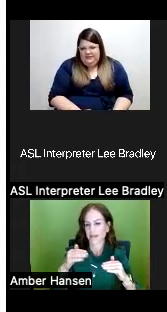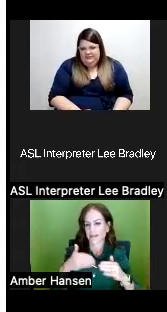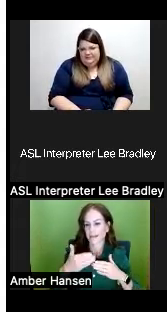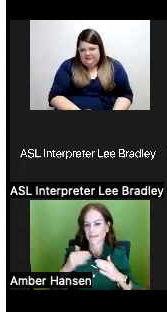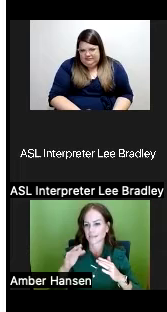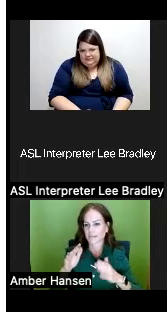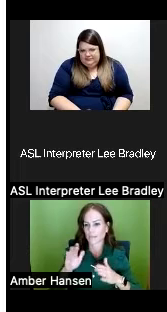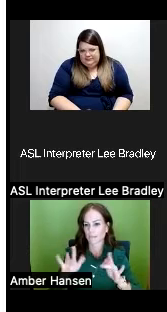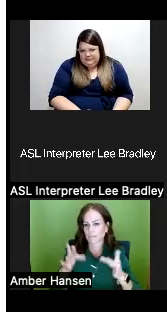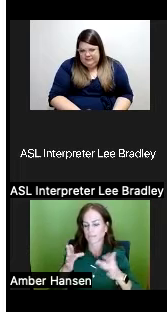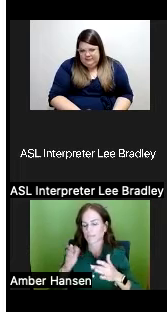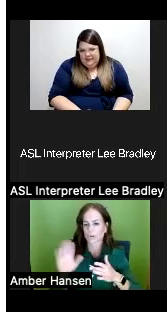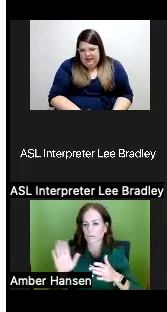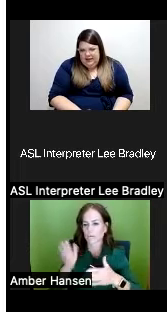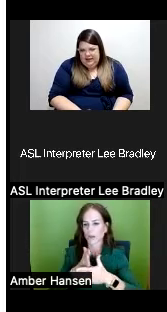one